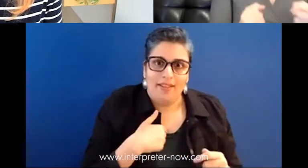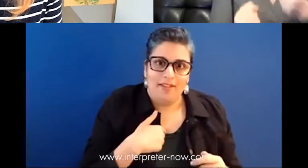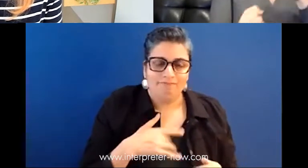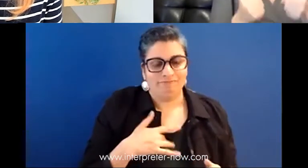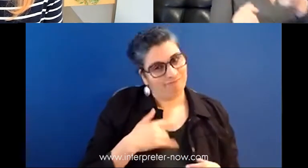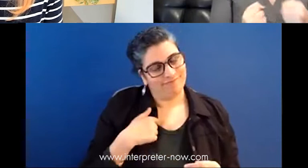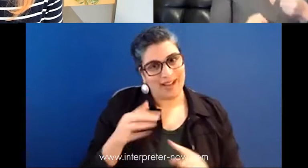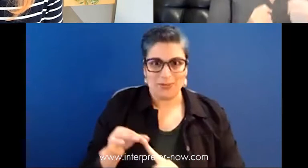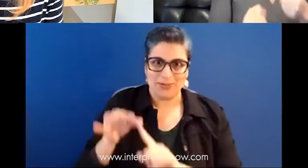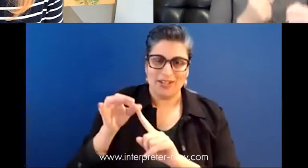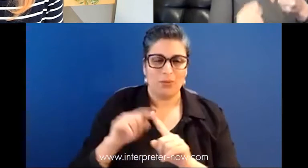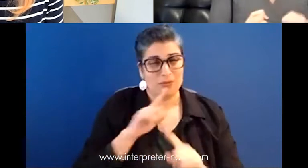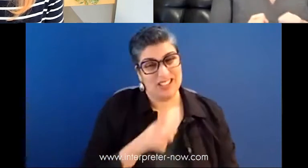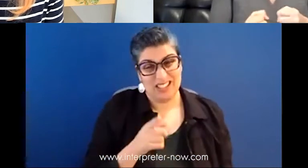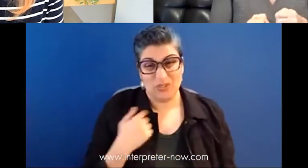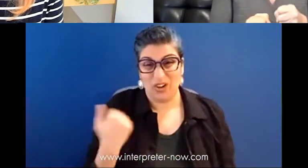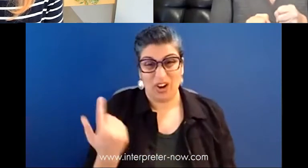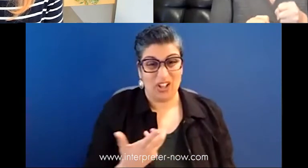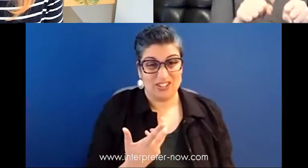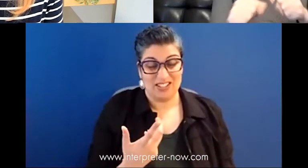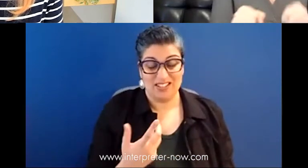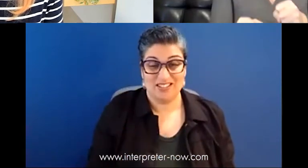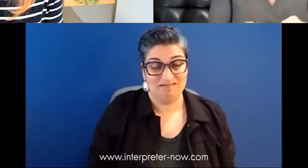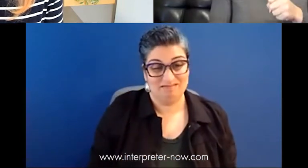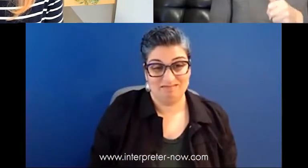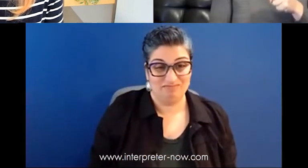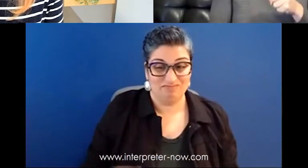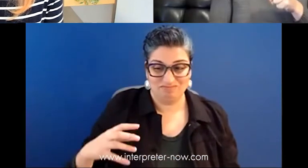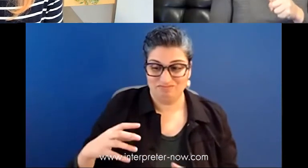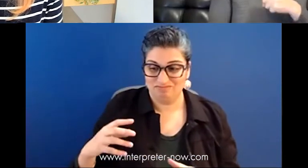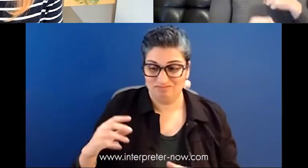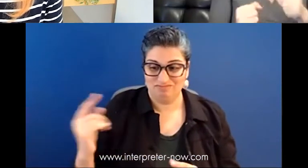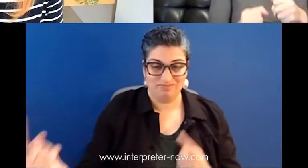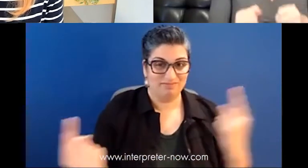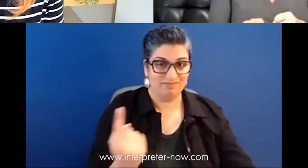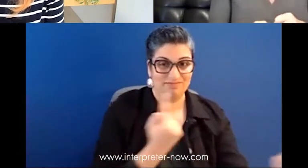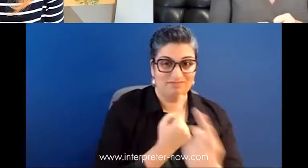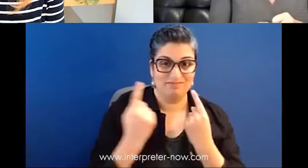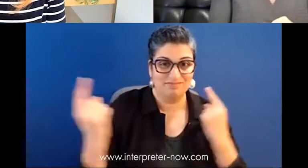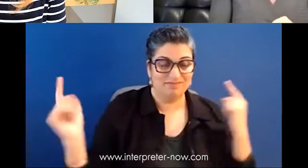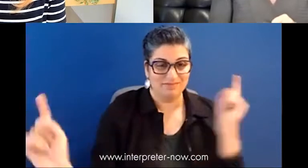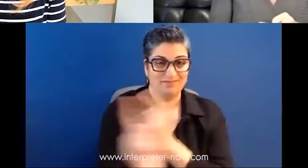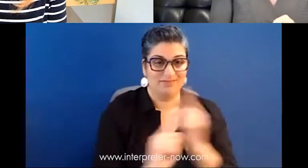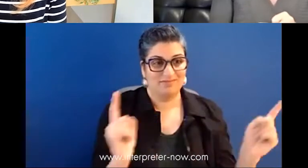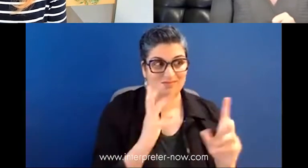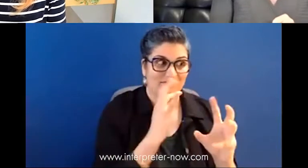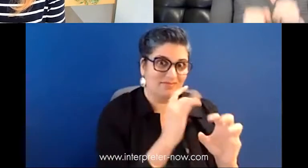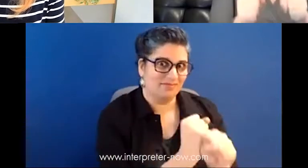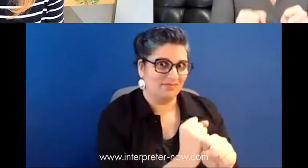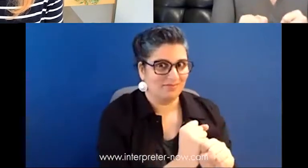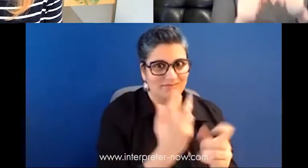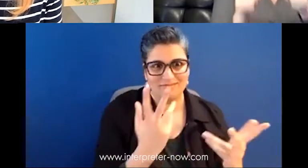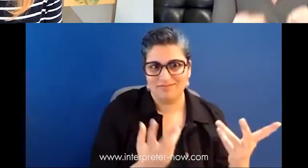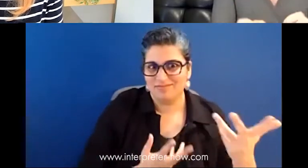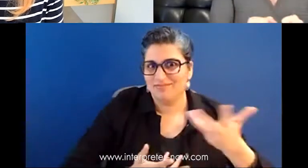we're all just a bunch of terrestrial spaceships being flown around by protozoa that are kind of horny and want to get it on, just